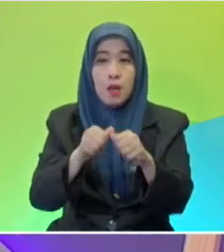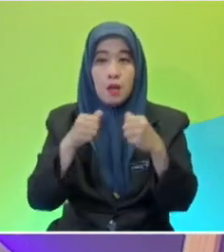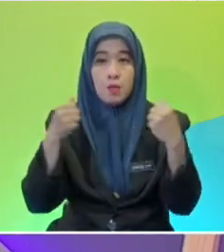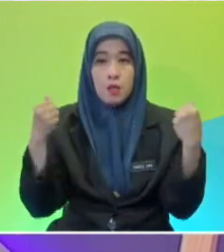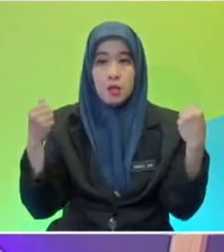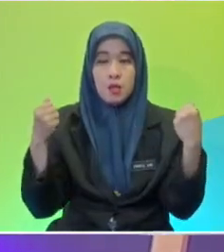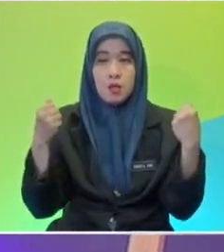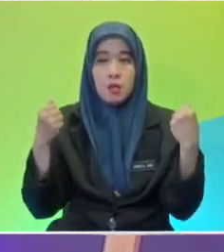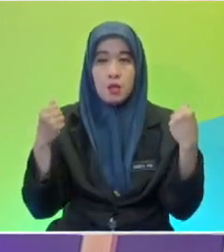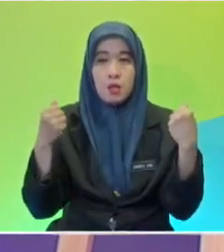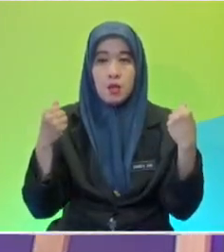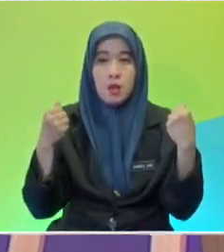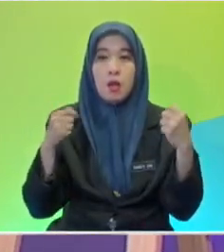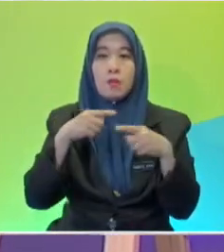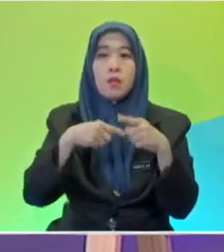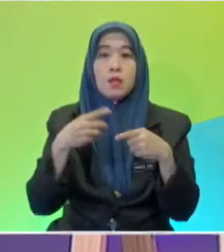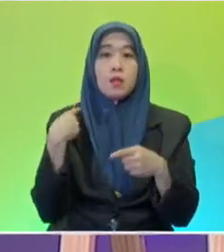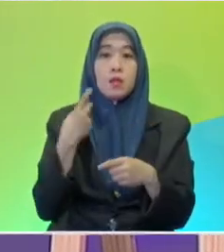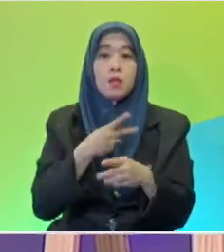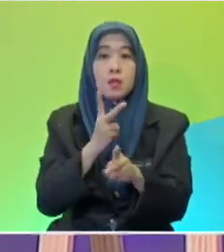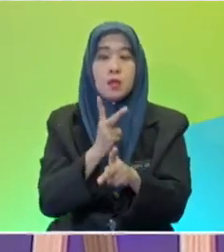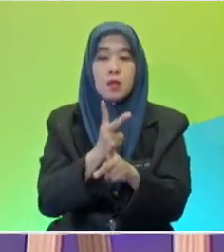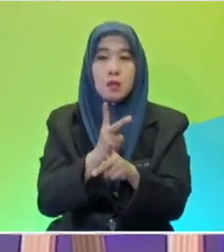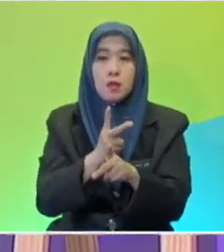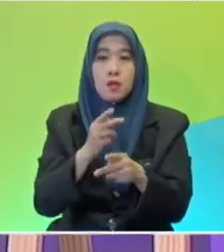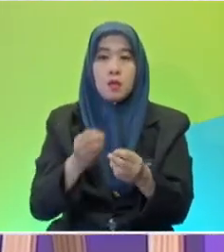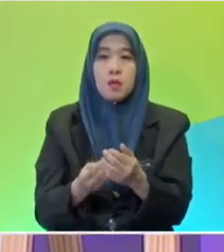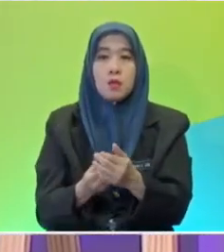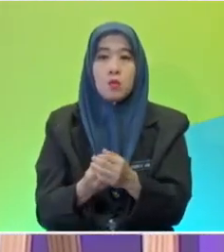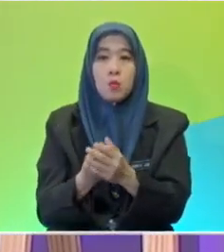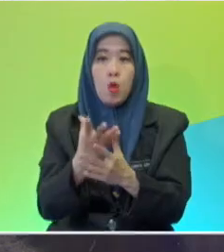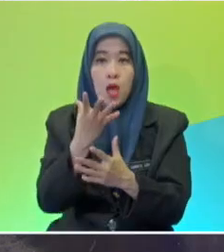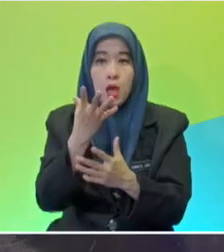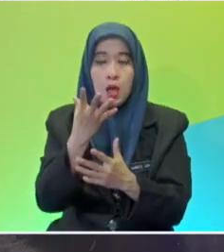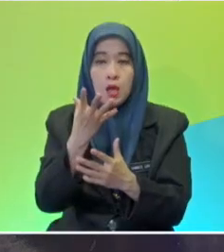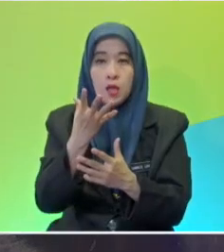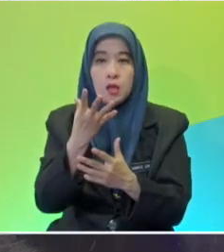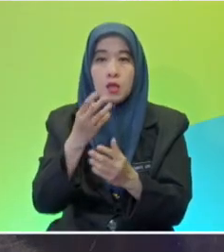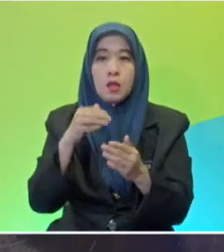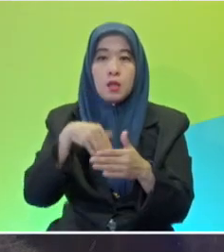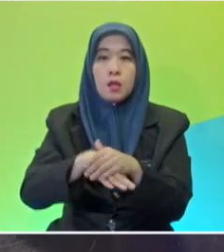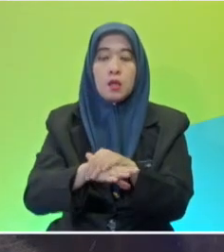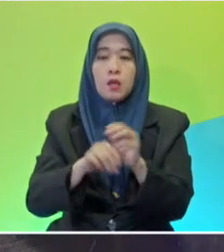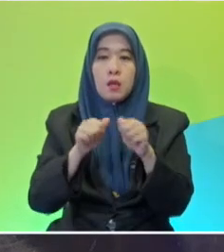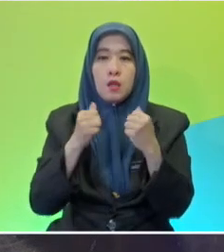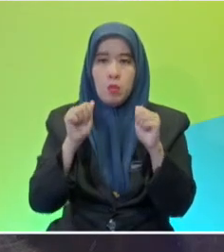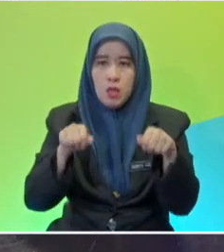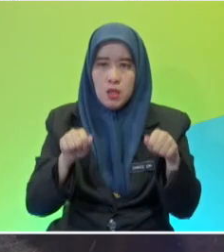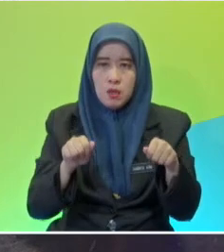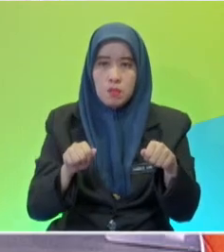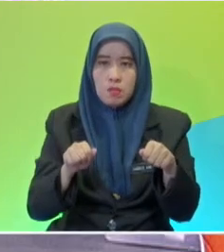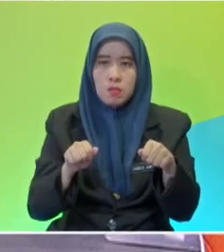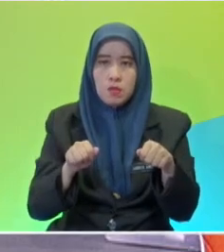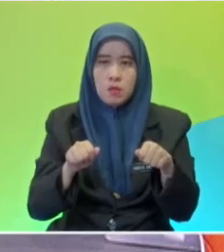seedling inside the cupboard, you think Yeah. it will grow or not? It will I germinate or not? I think it will still germinate if it has